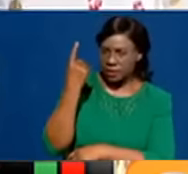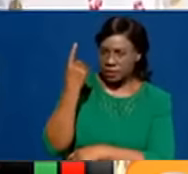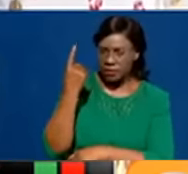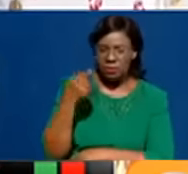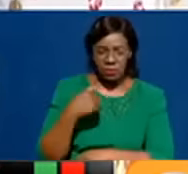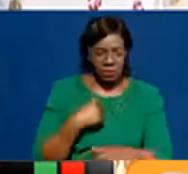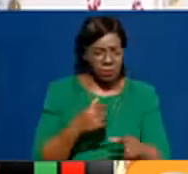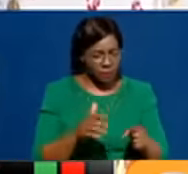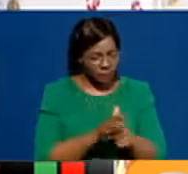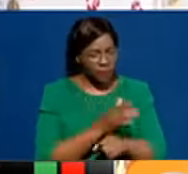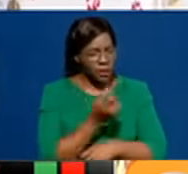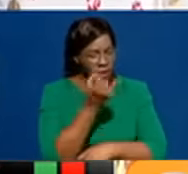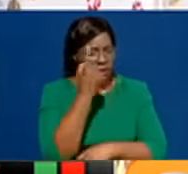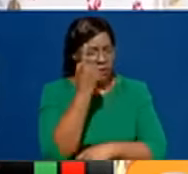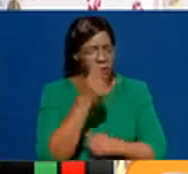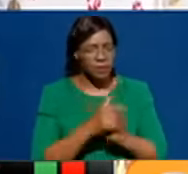in full realization